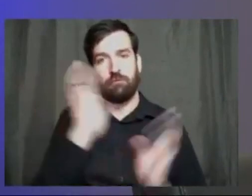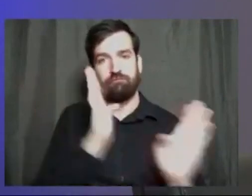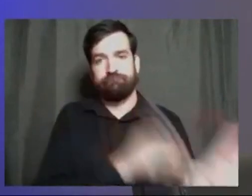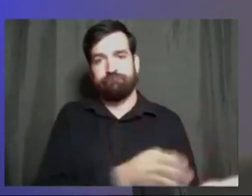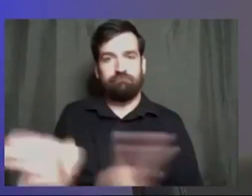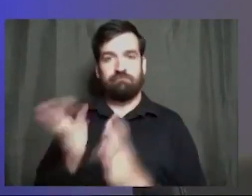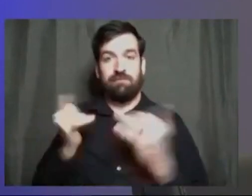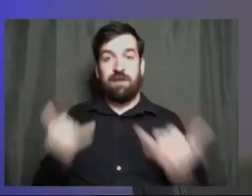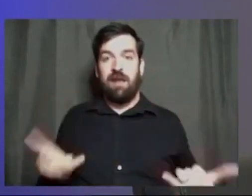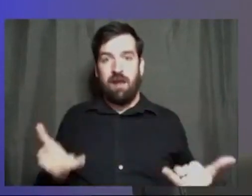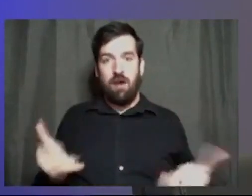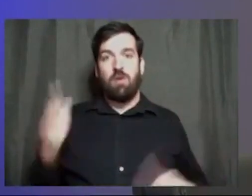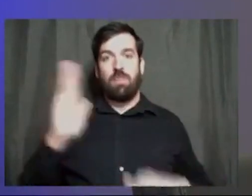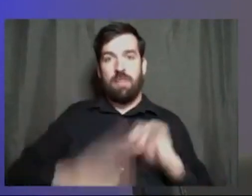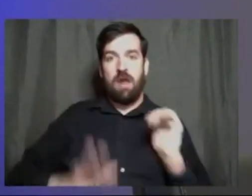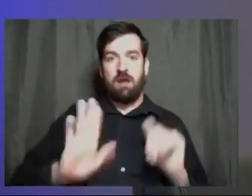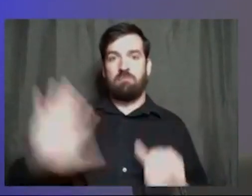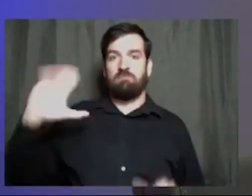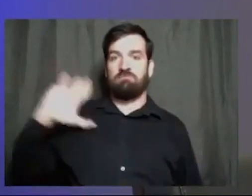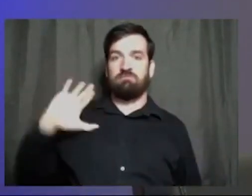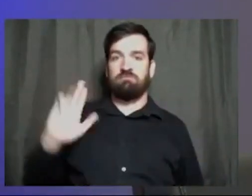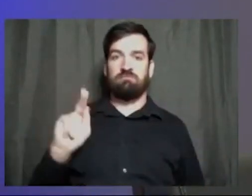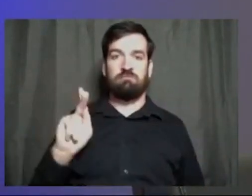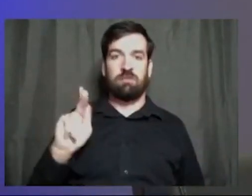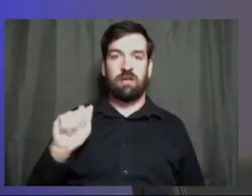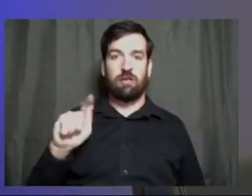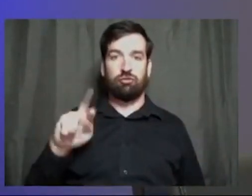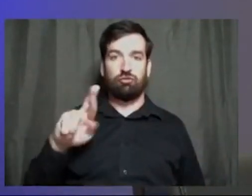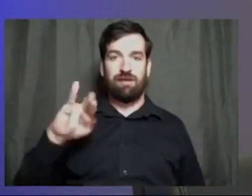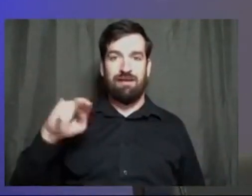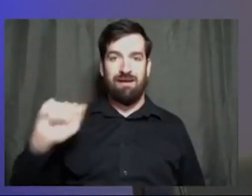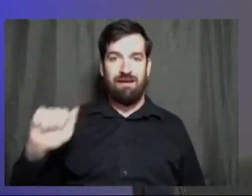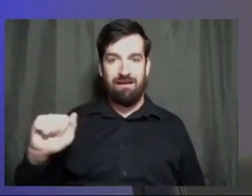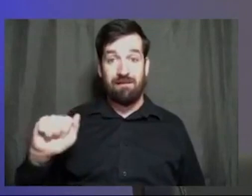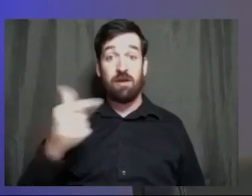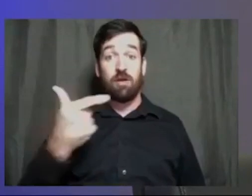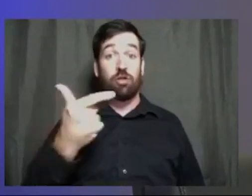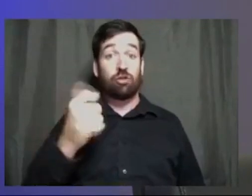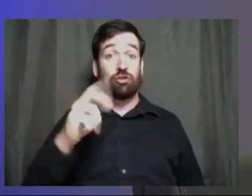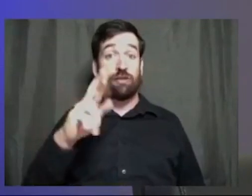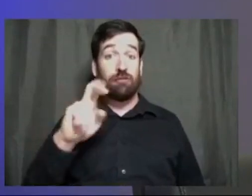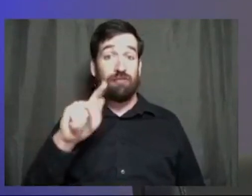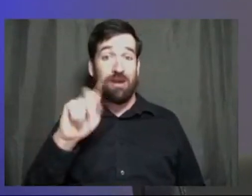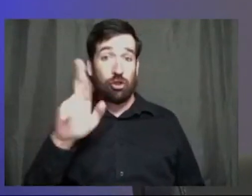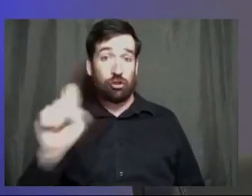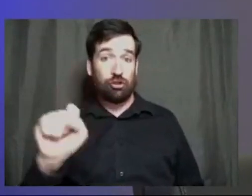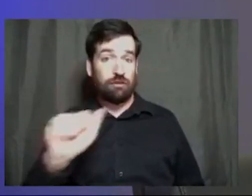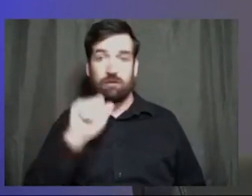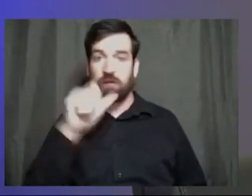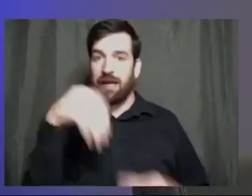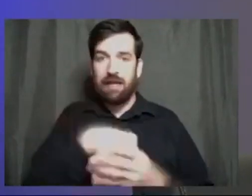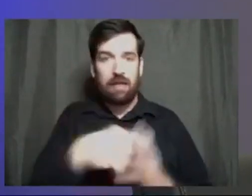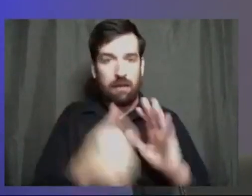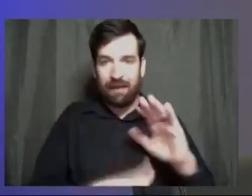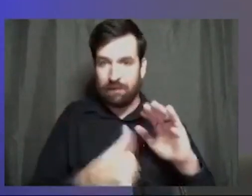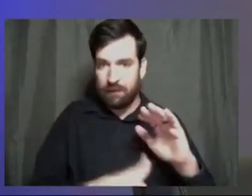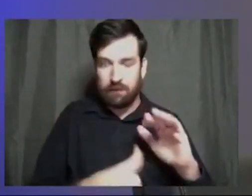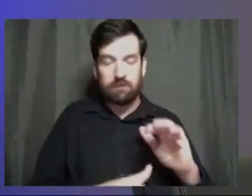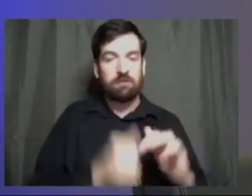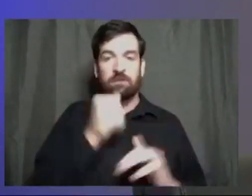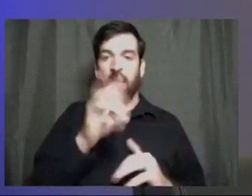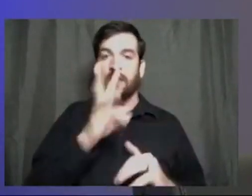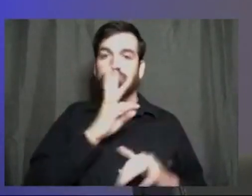during the Katrina hurricane. They've moved their generators up from the basement, so they're not going to be flooded, and should hopefully continue to